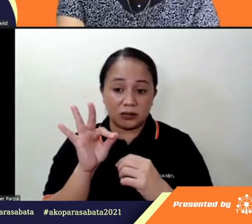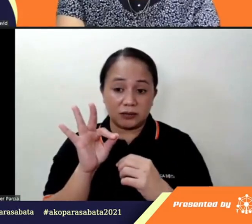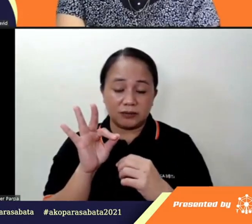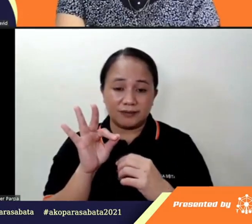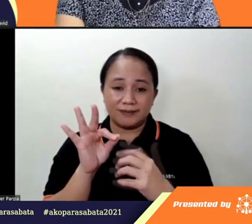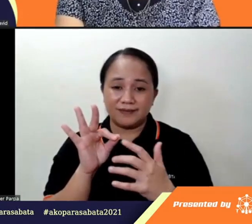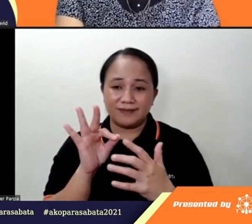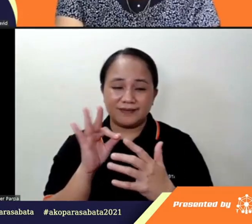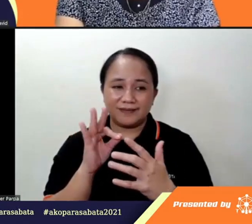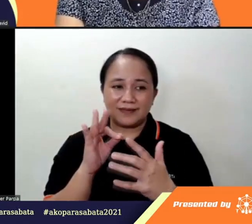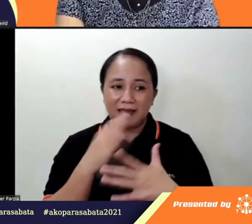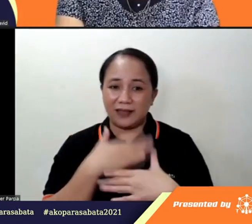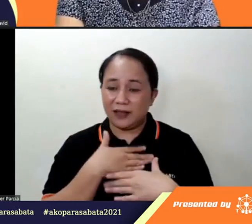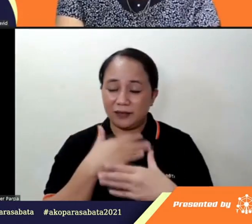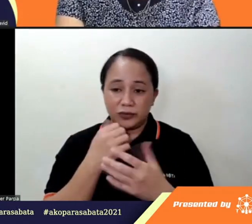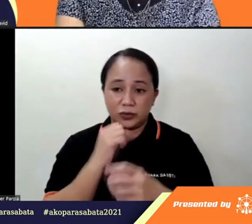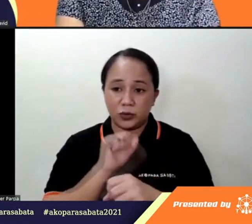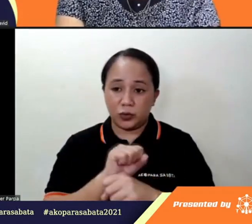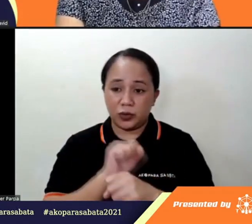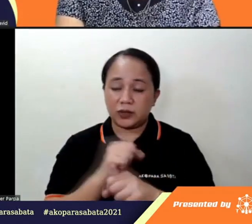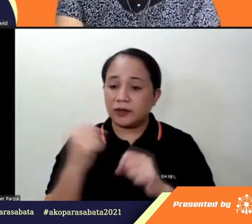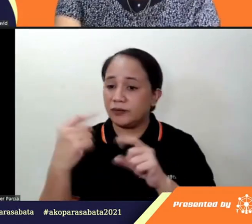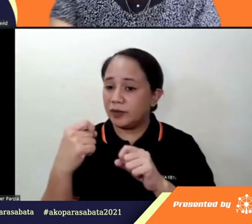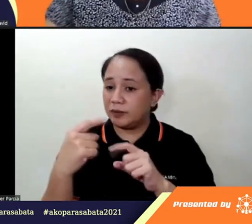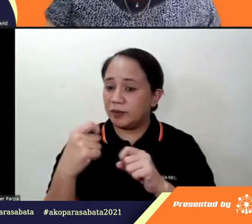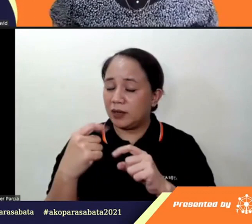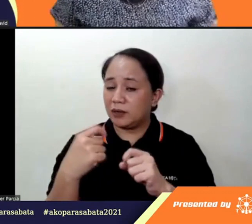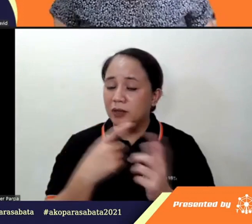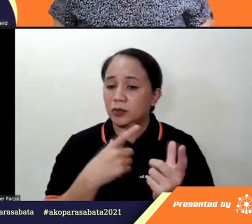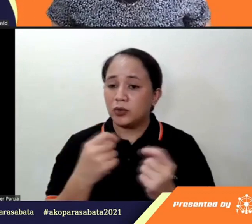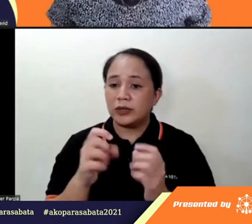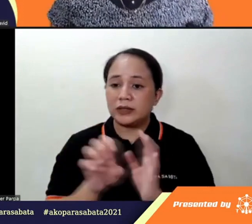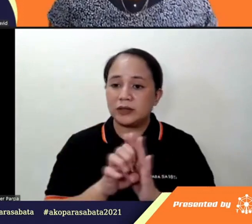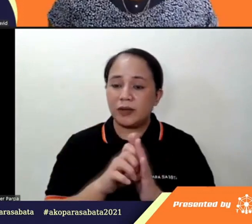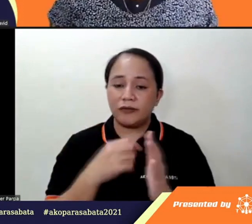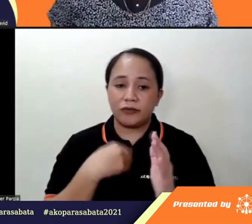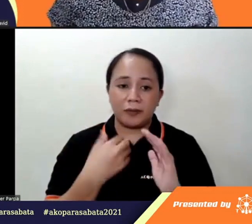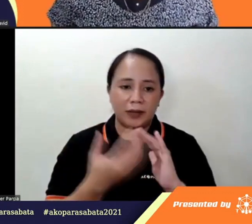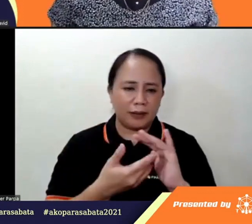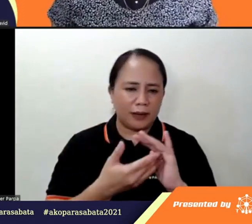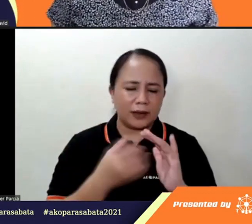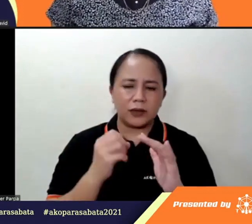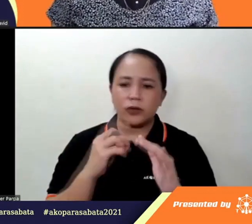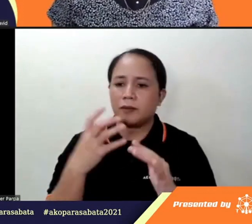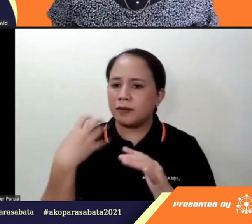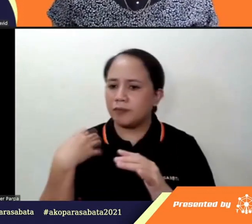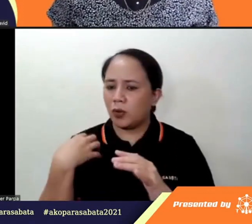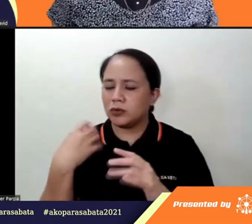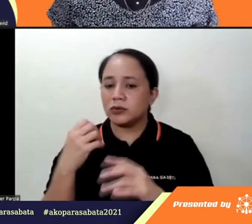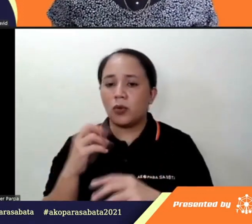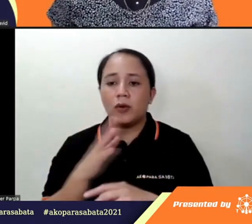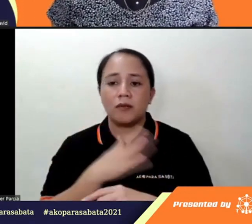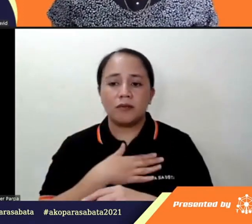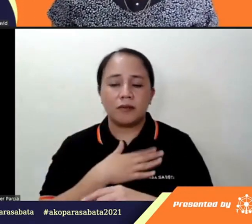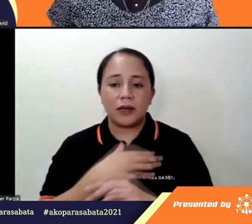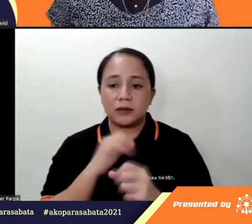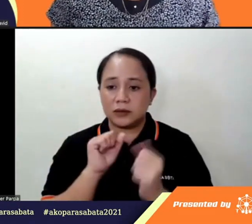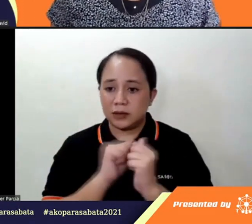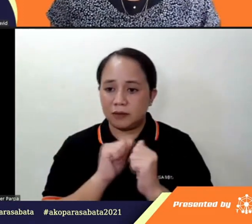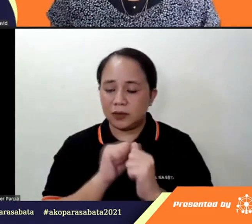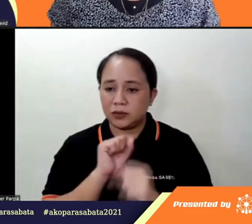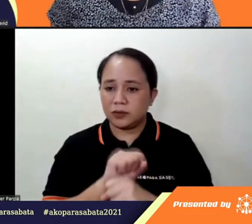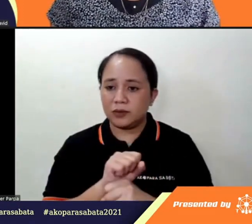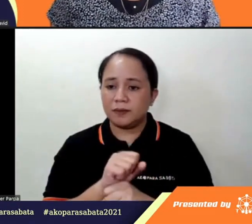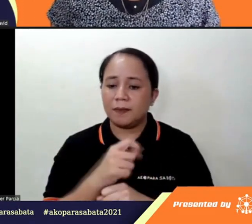So feedback about how I'm doing, whether it's from my clients or my boss or my peers. And when